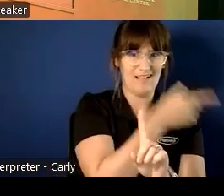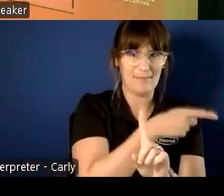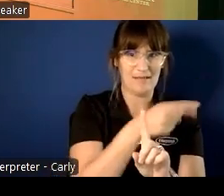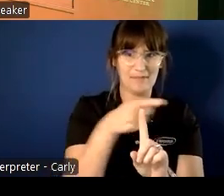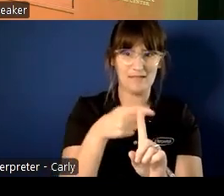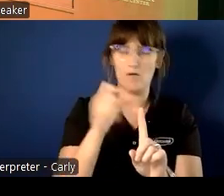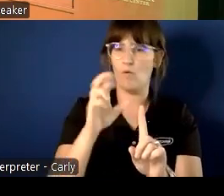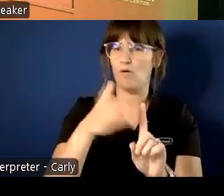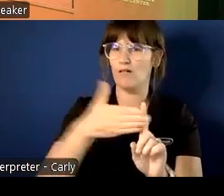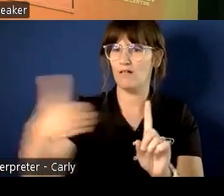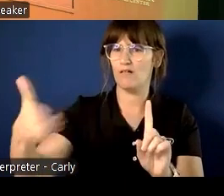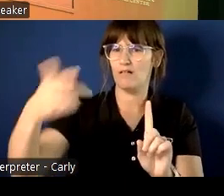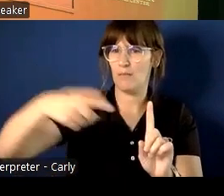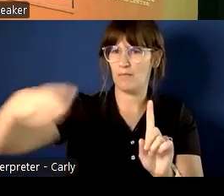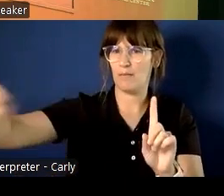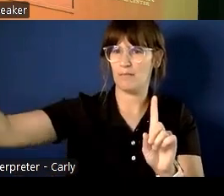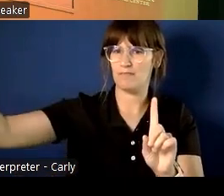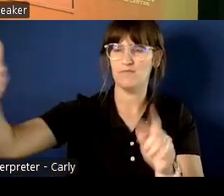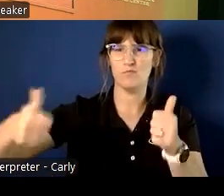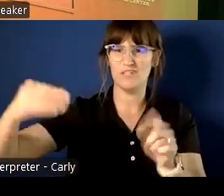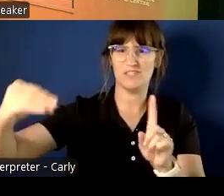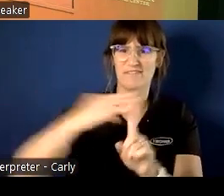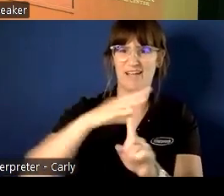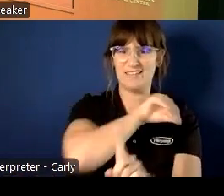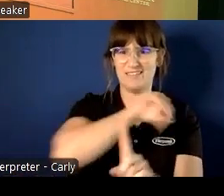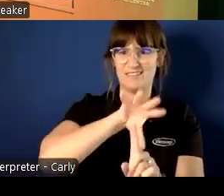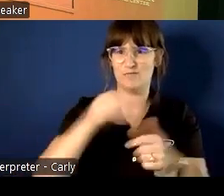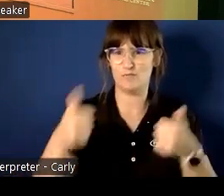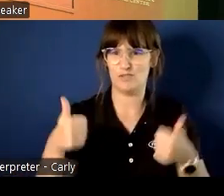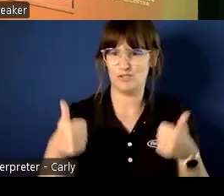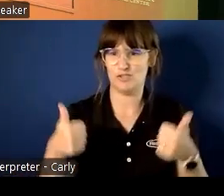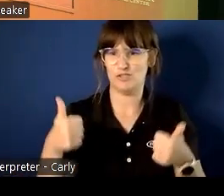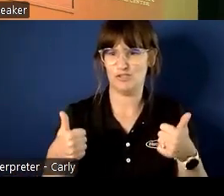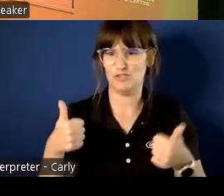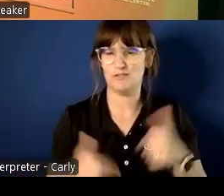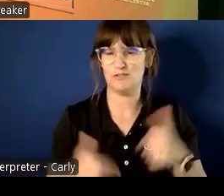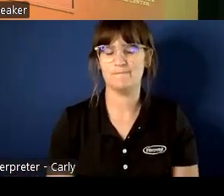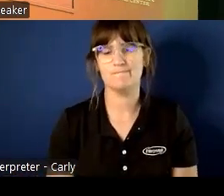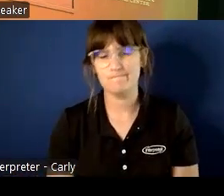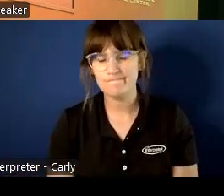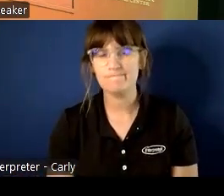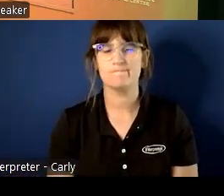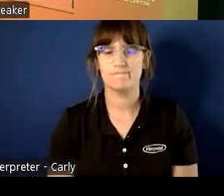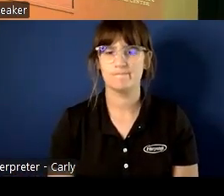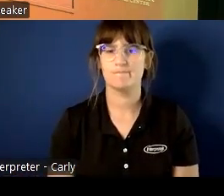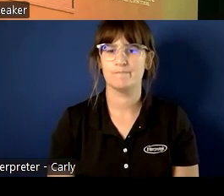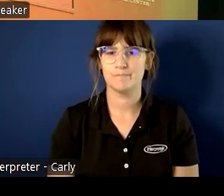working with this kind of data. So what I said was, okay, then let's forget all